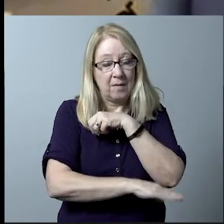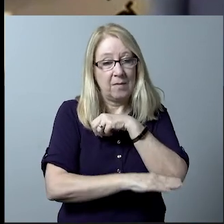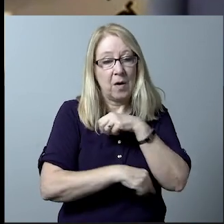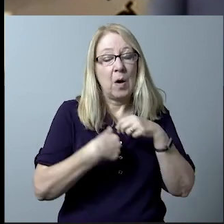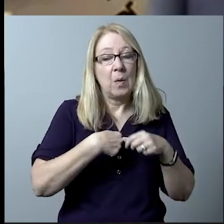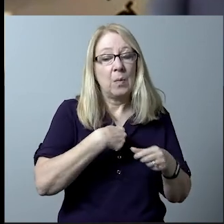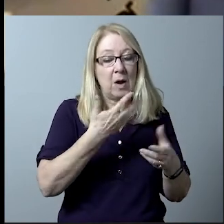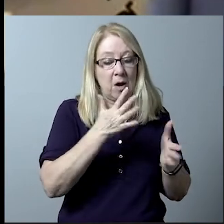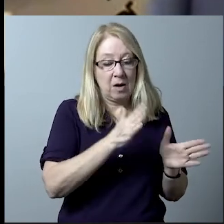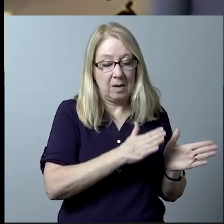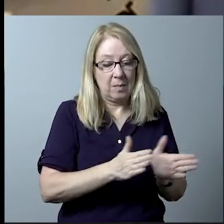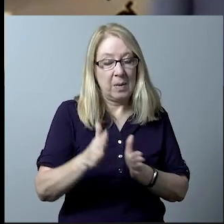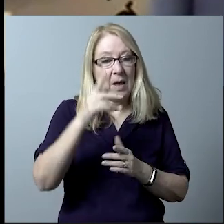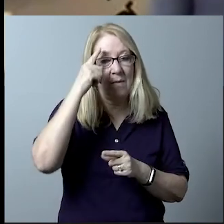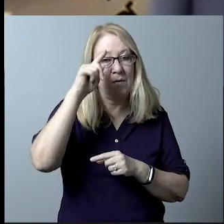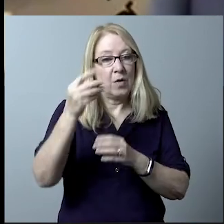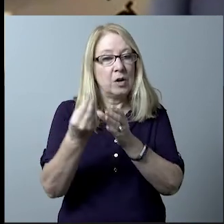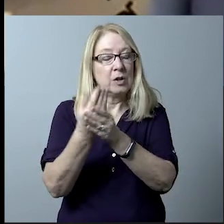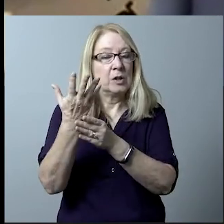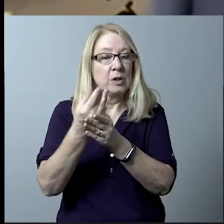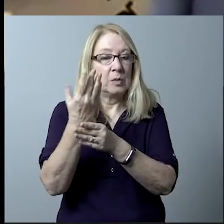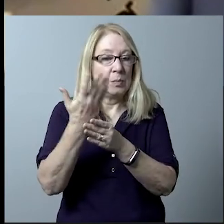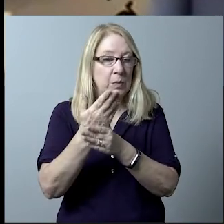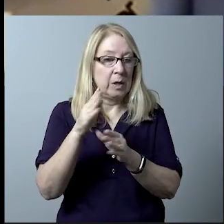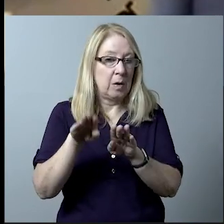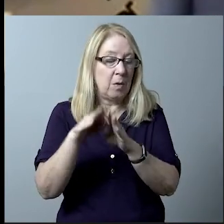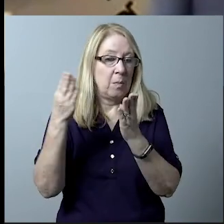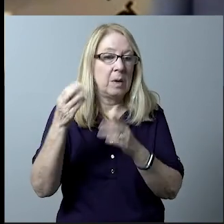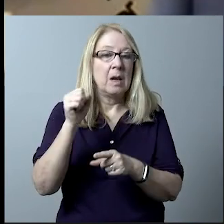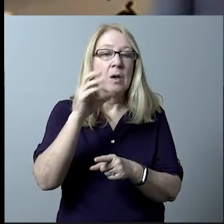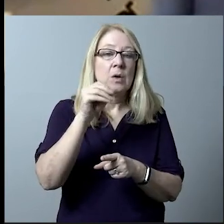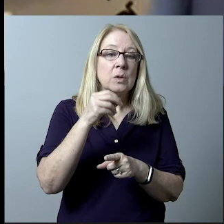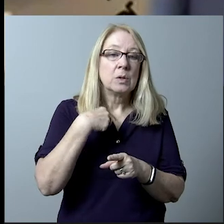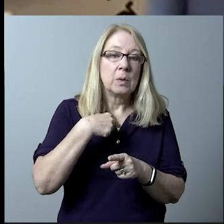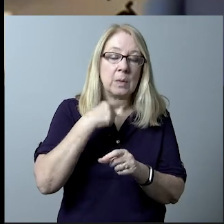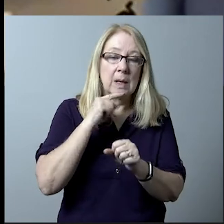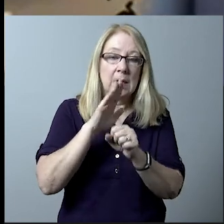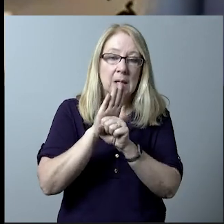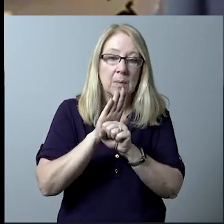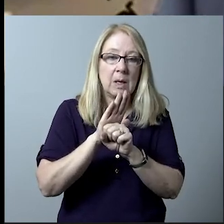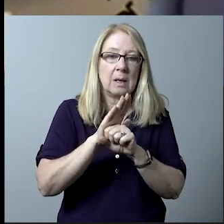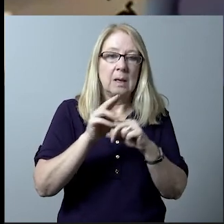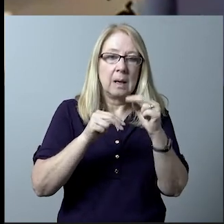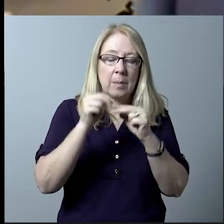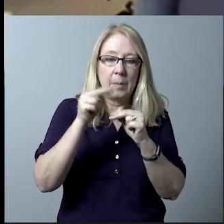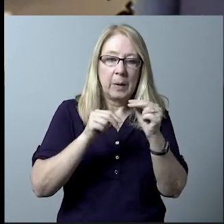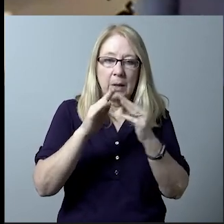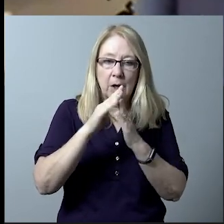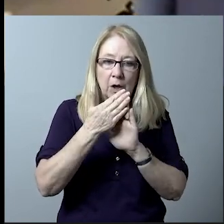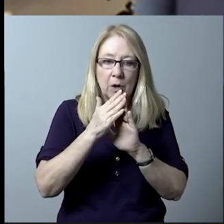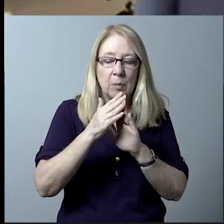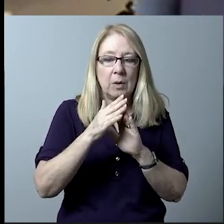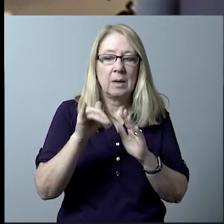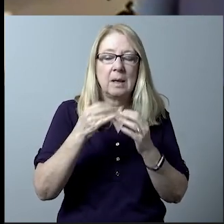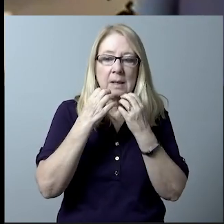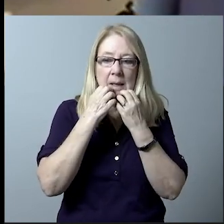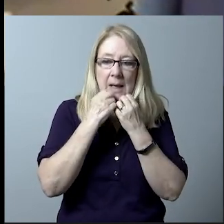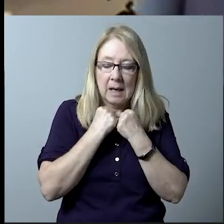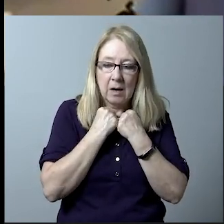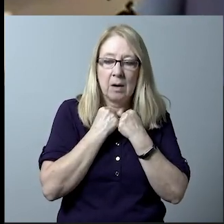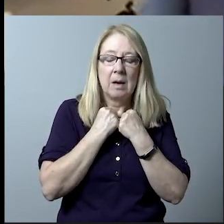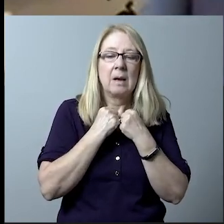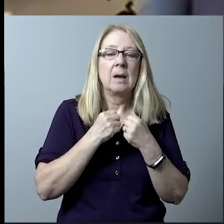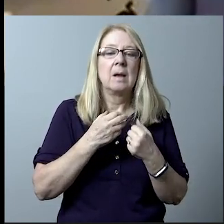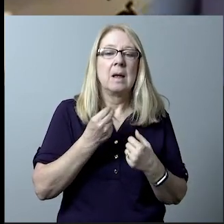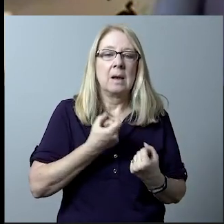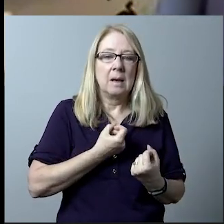fall semester, we have begun making plans to prepare for the spring semester opening. So let's commit to continue to build a community that